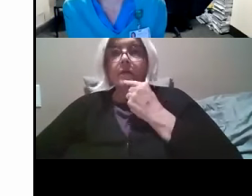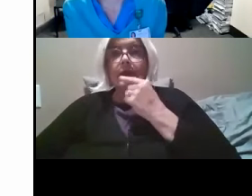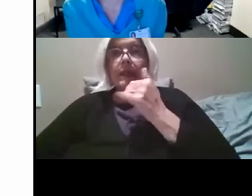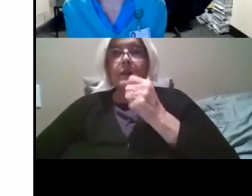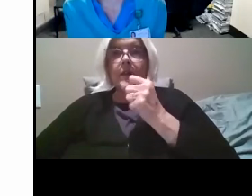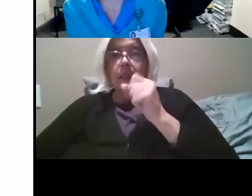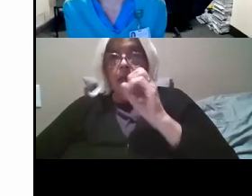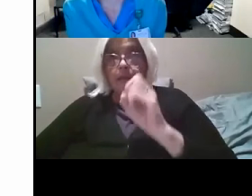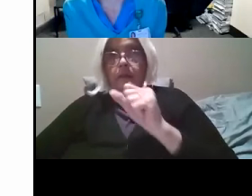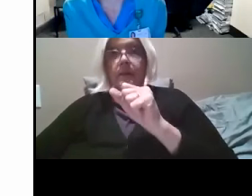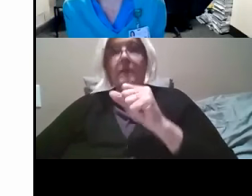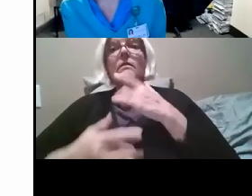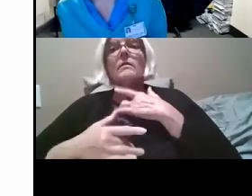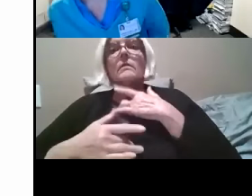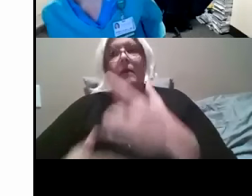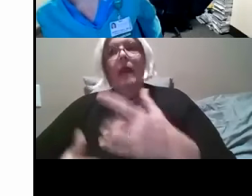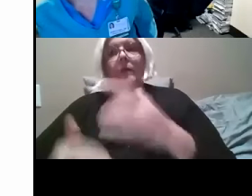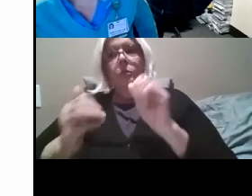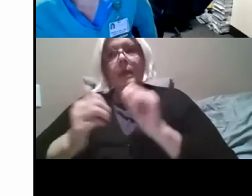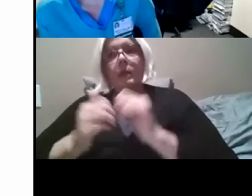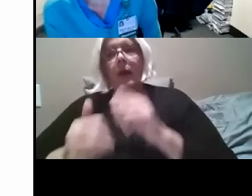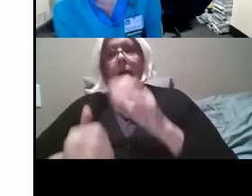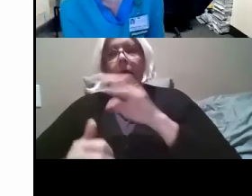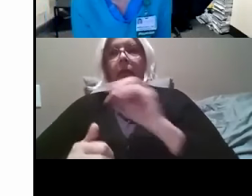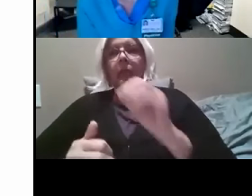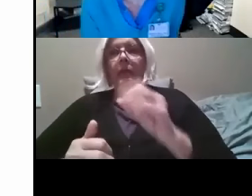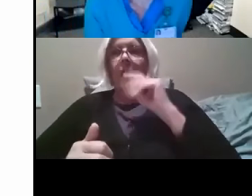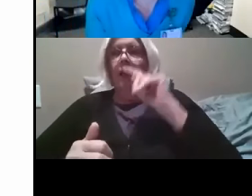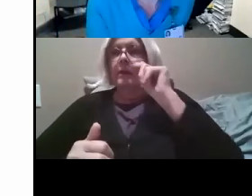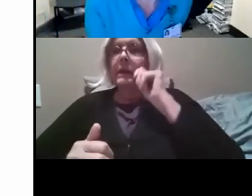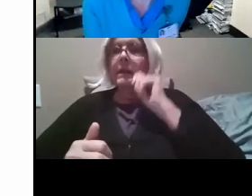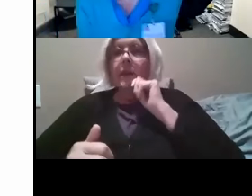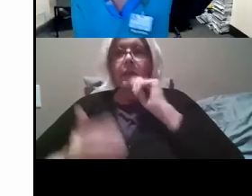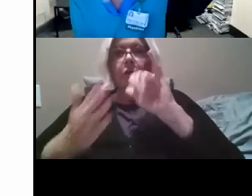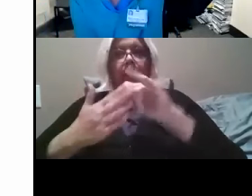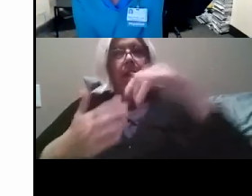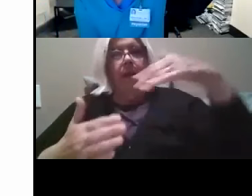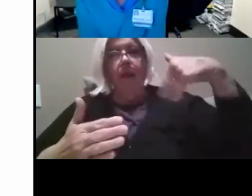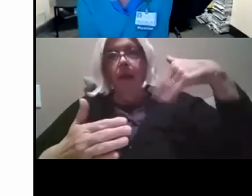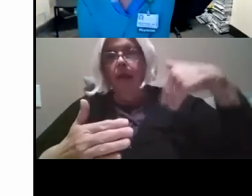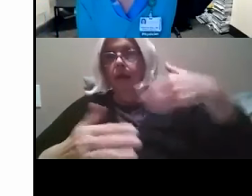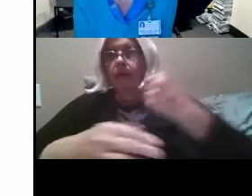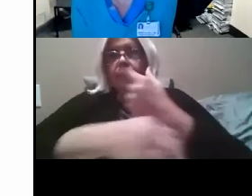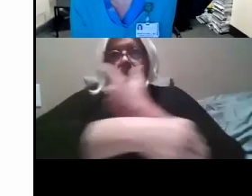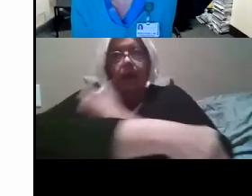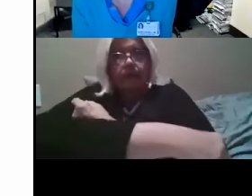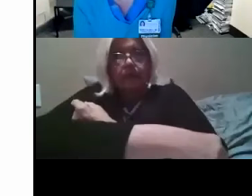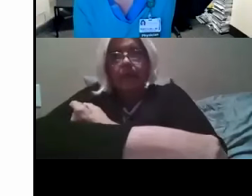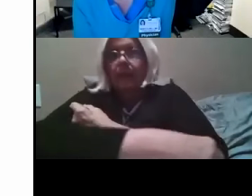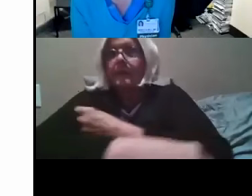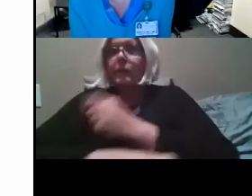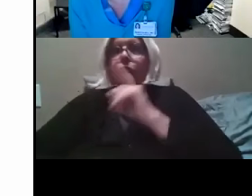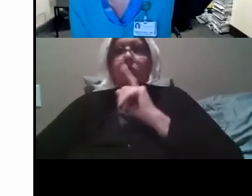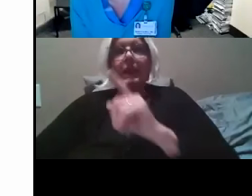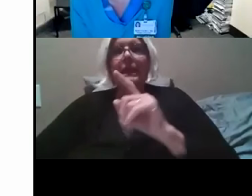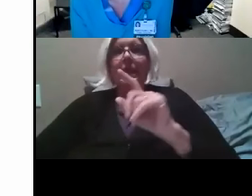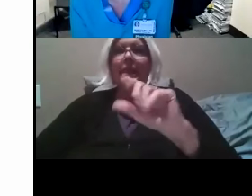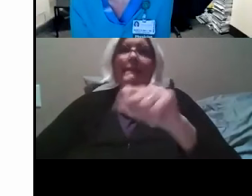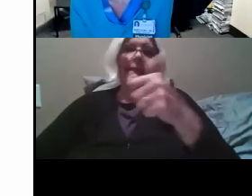be hospitalized due to COVID than a vaccinated adolescent. We anticipate the same type of